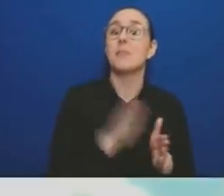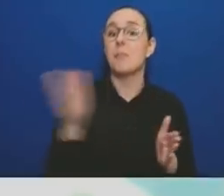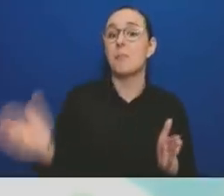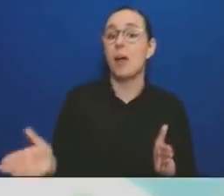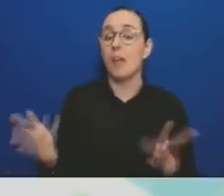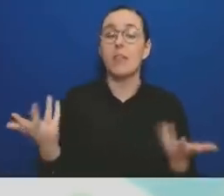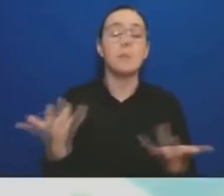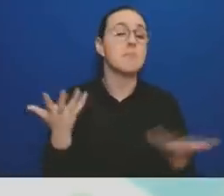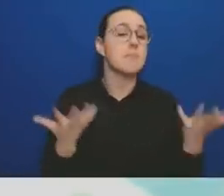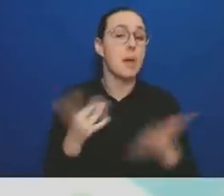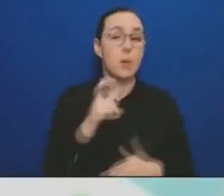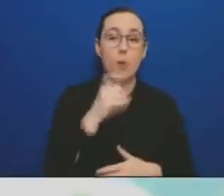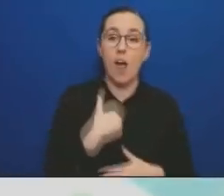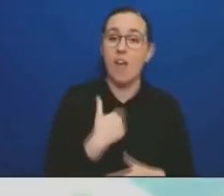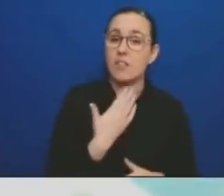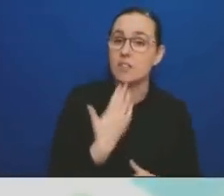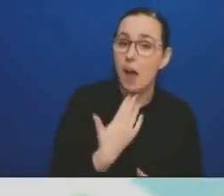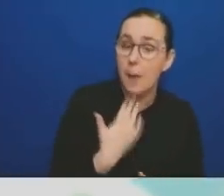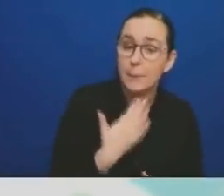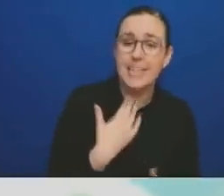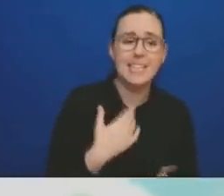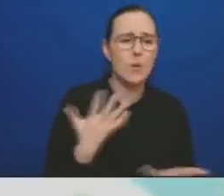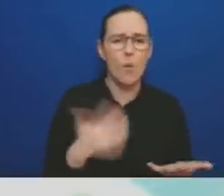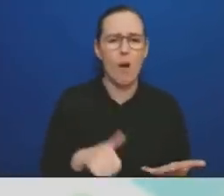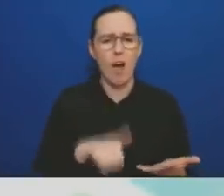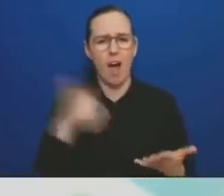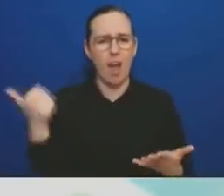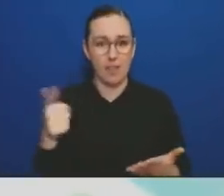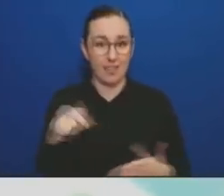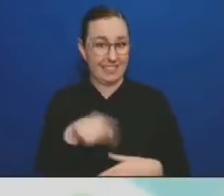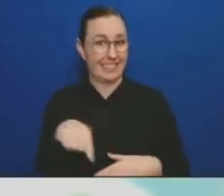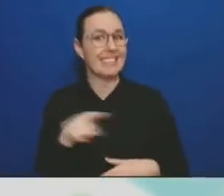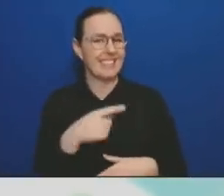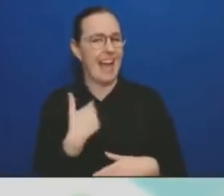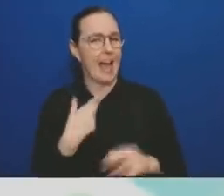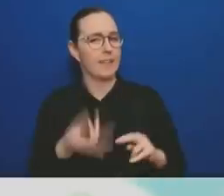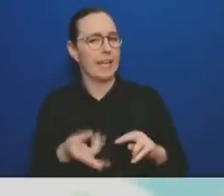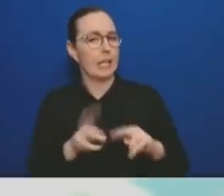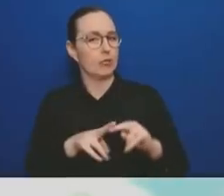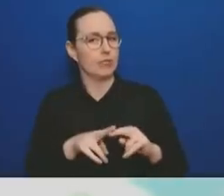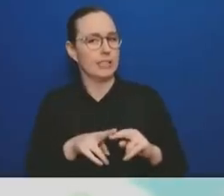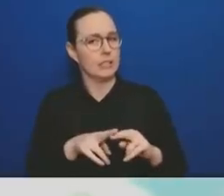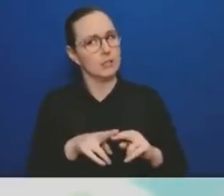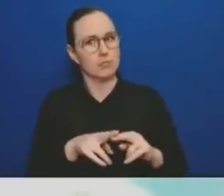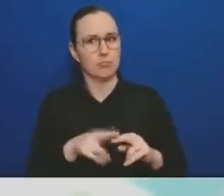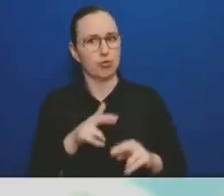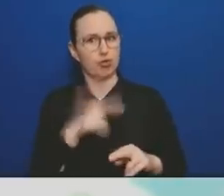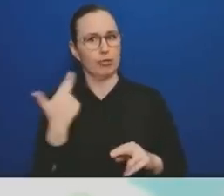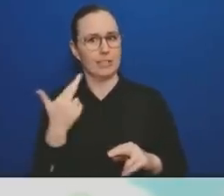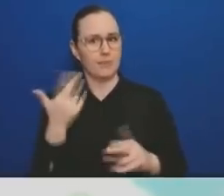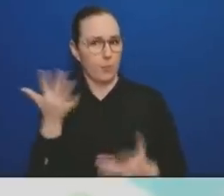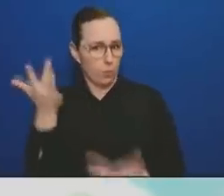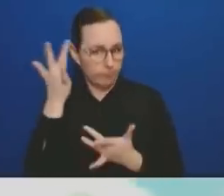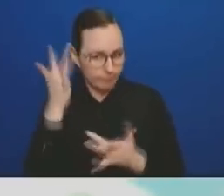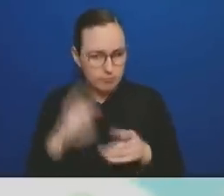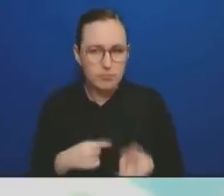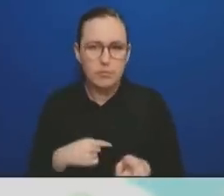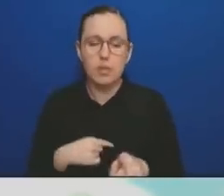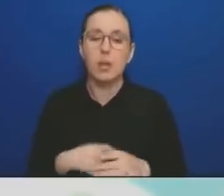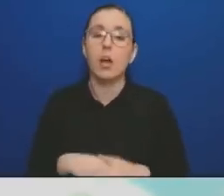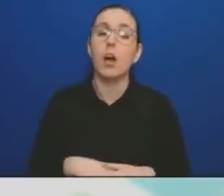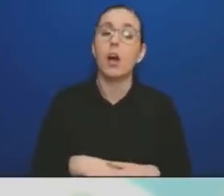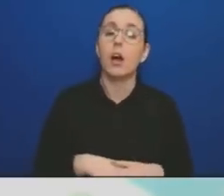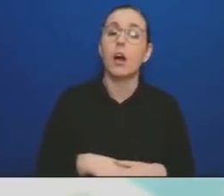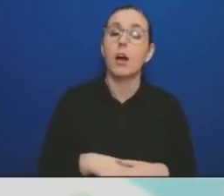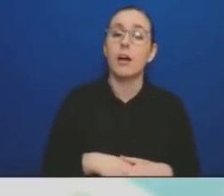6 months of age. So that's people with diabetes, people with a number of other conditions that increase the risk of having more severe